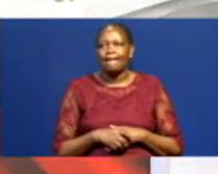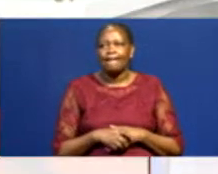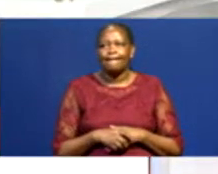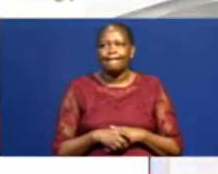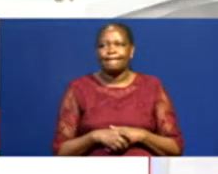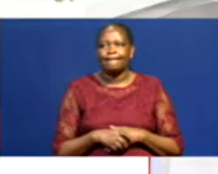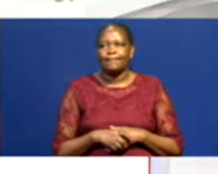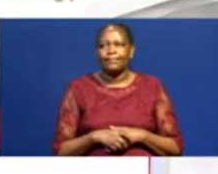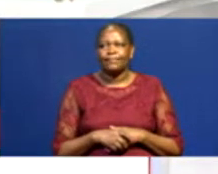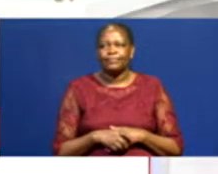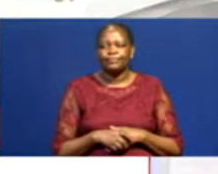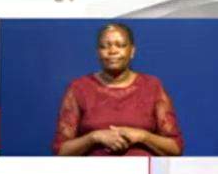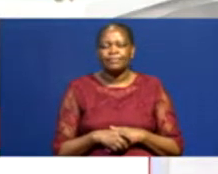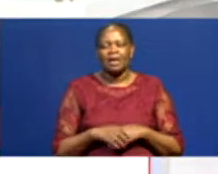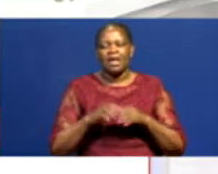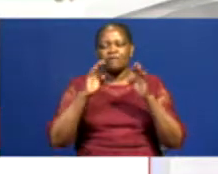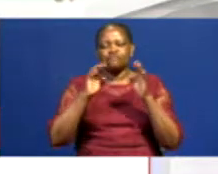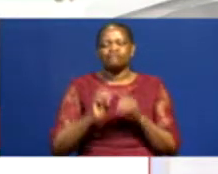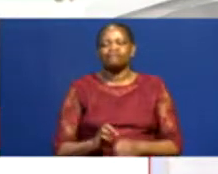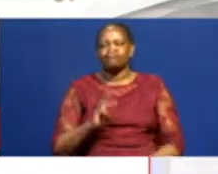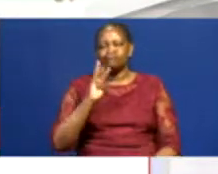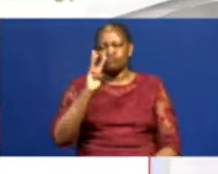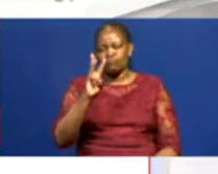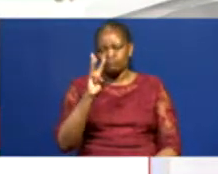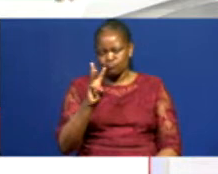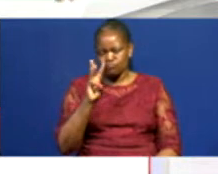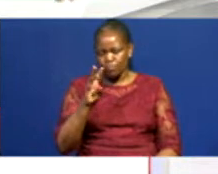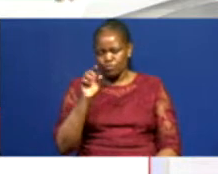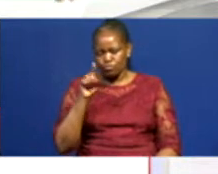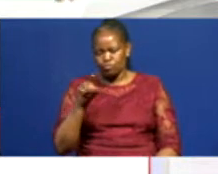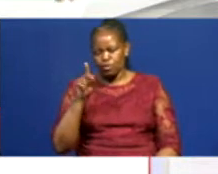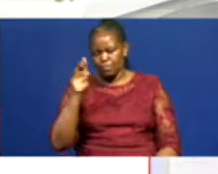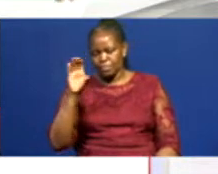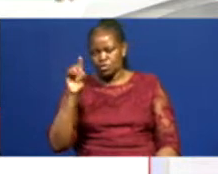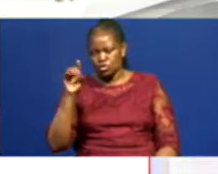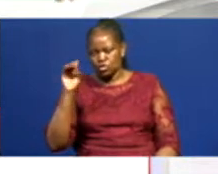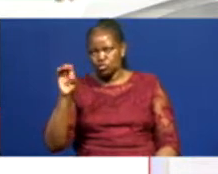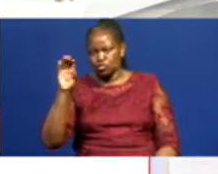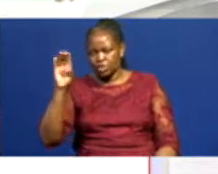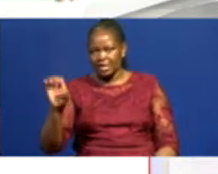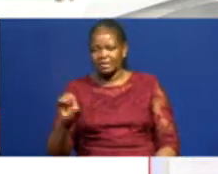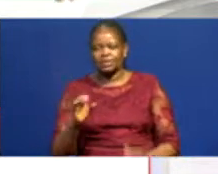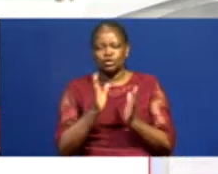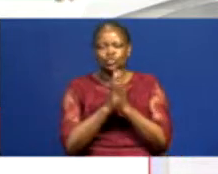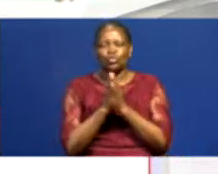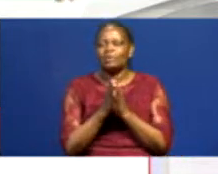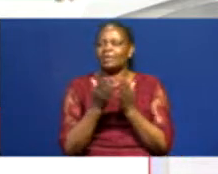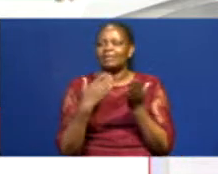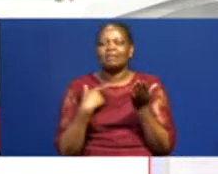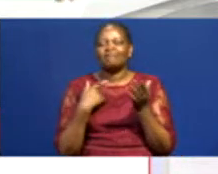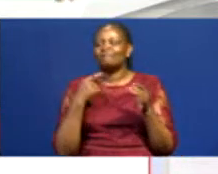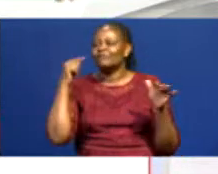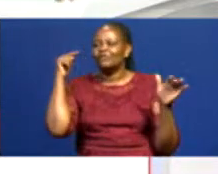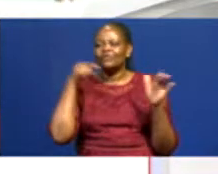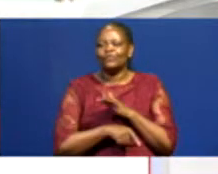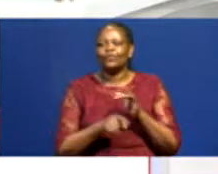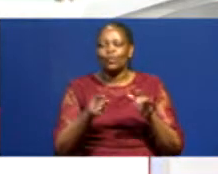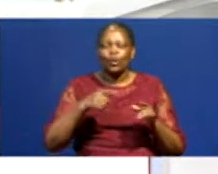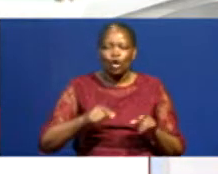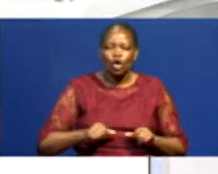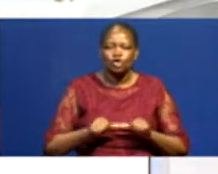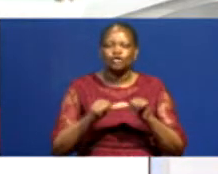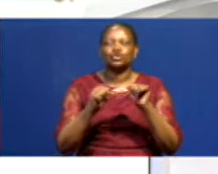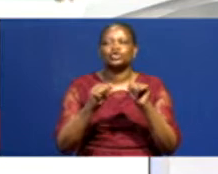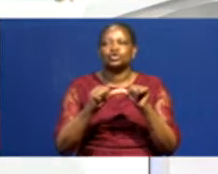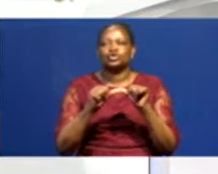Well, if you log onto our website, that's one story that we have covered extensively. We continue to look at